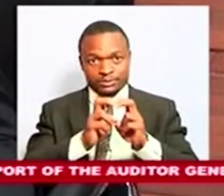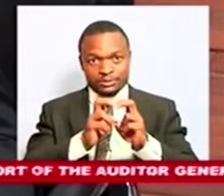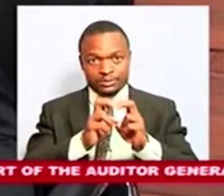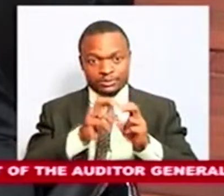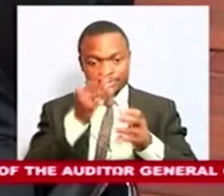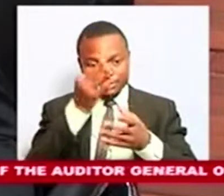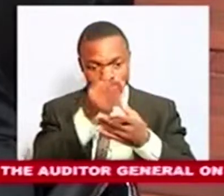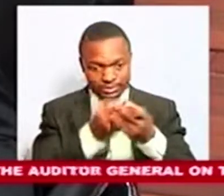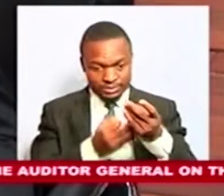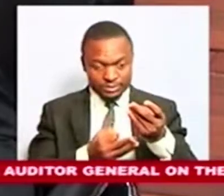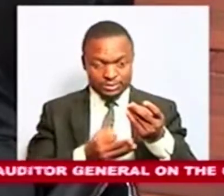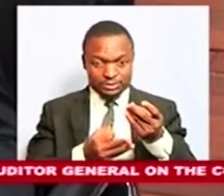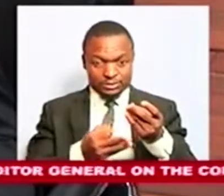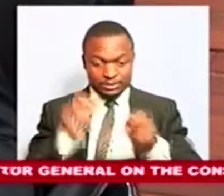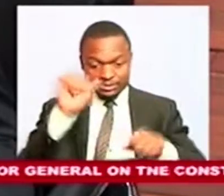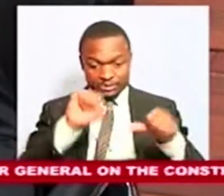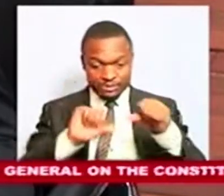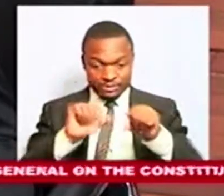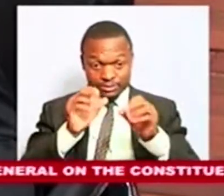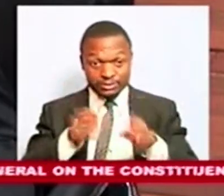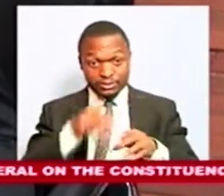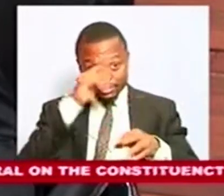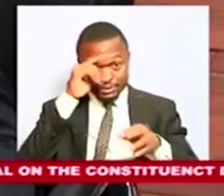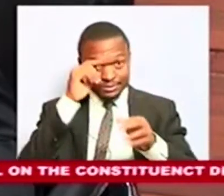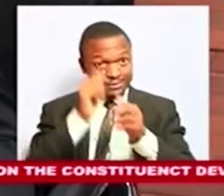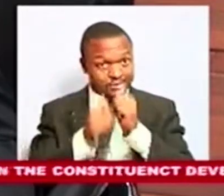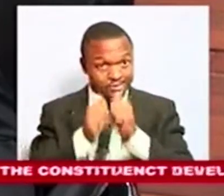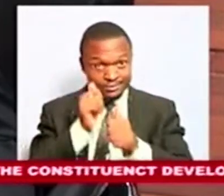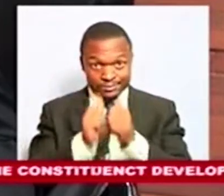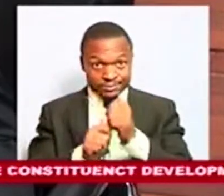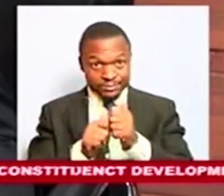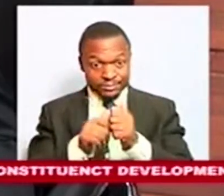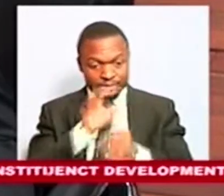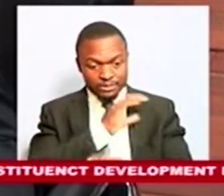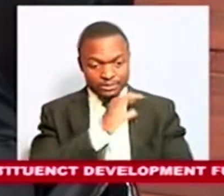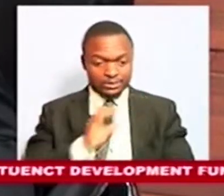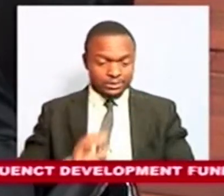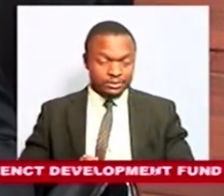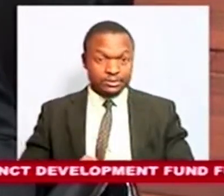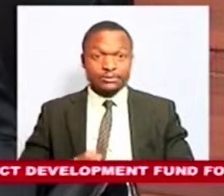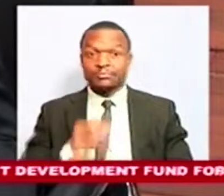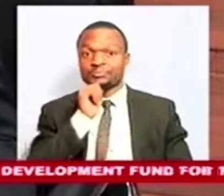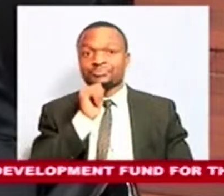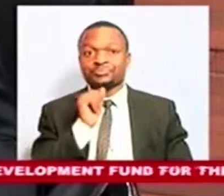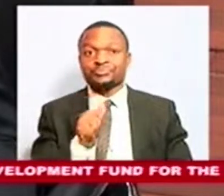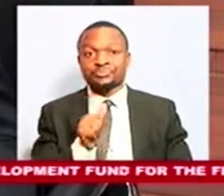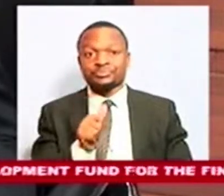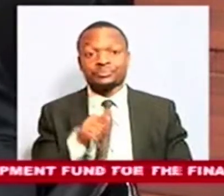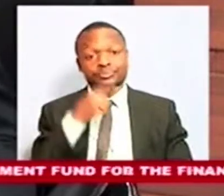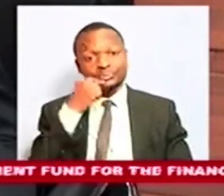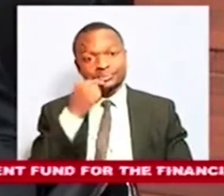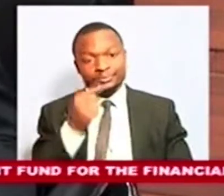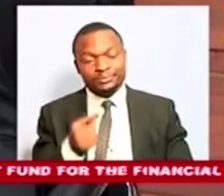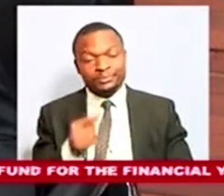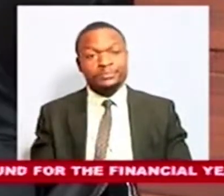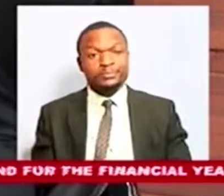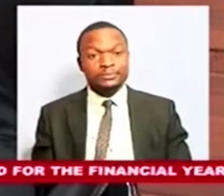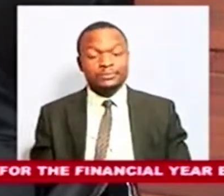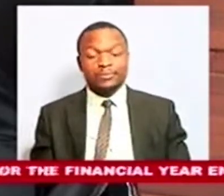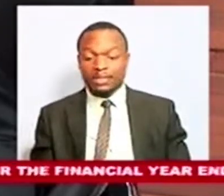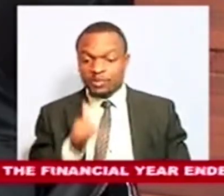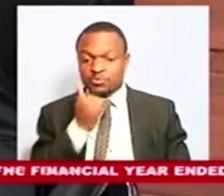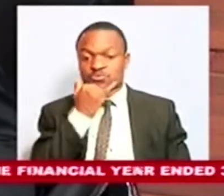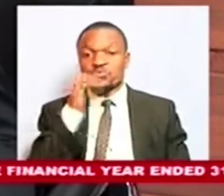forms to the external auditors, because the contractor was not, they stated to say they